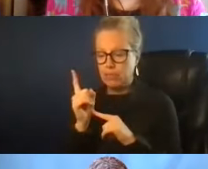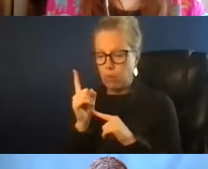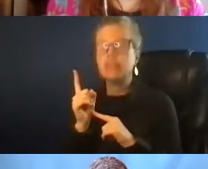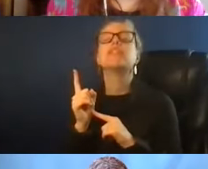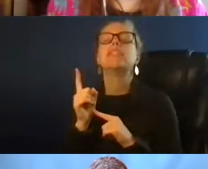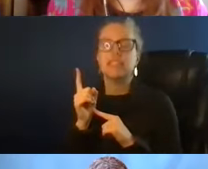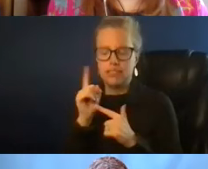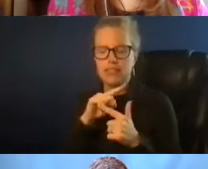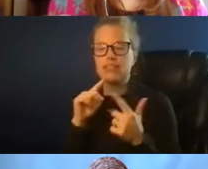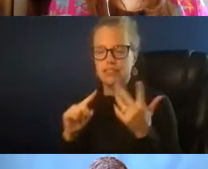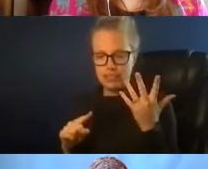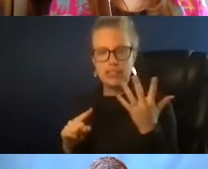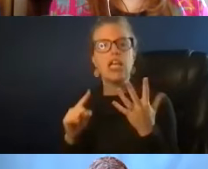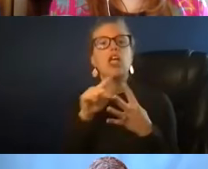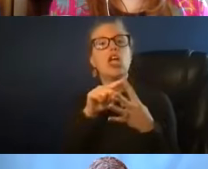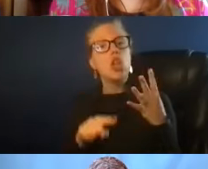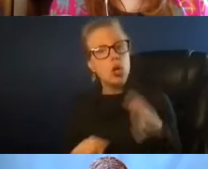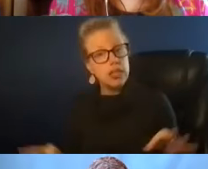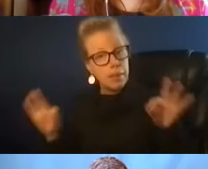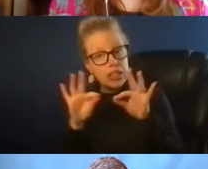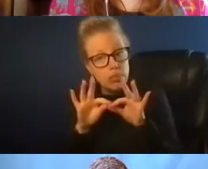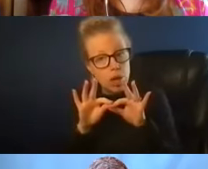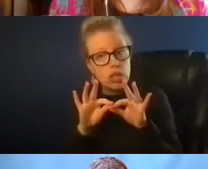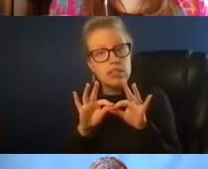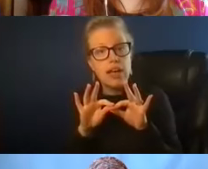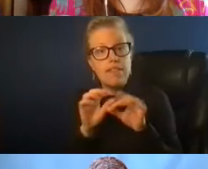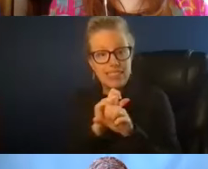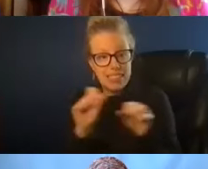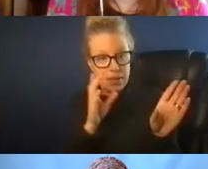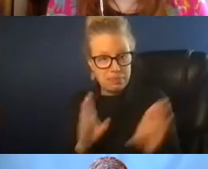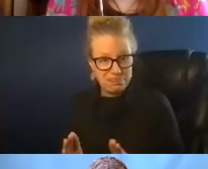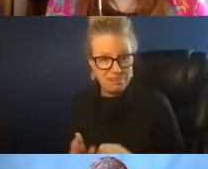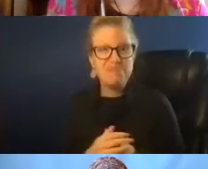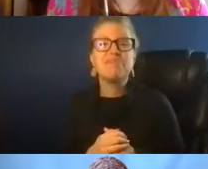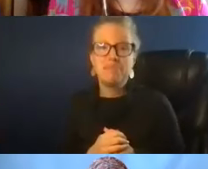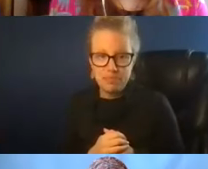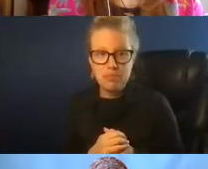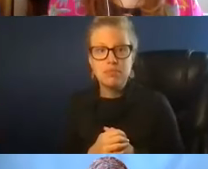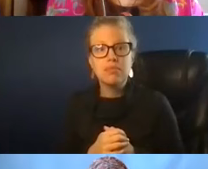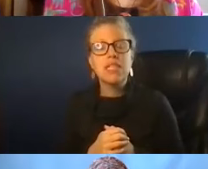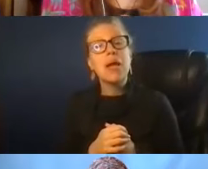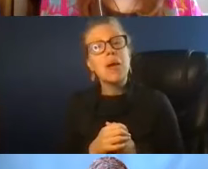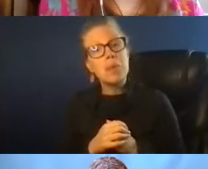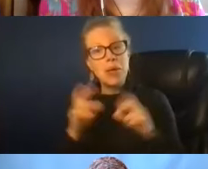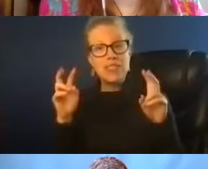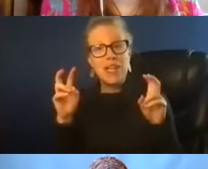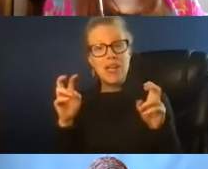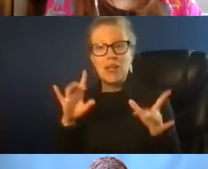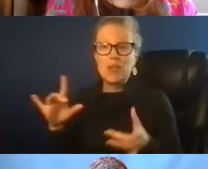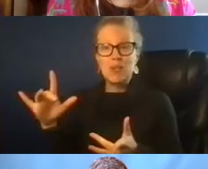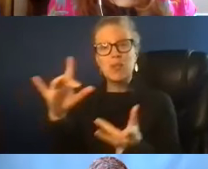So those are the major components of a safety plan. And we're going to take a tour of